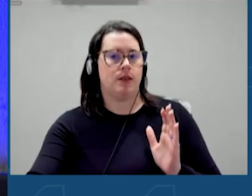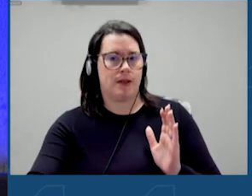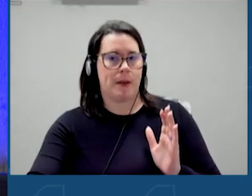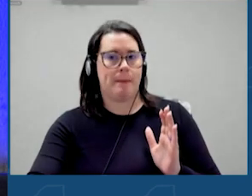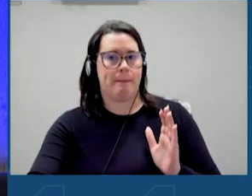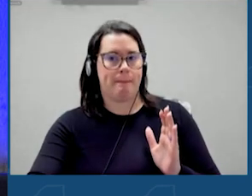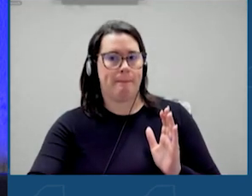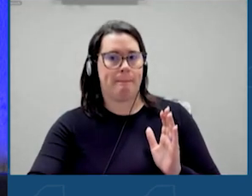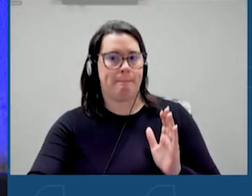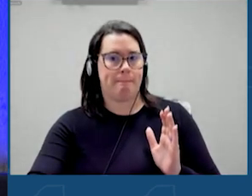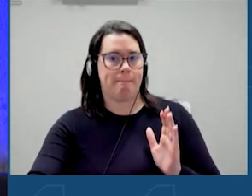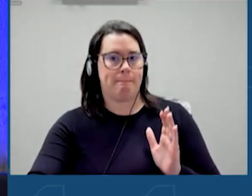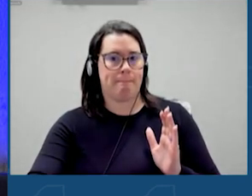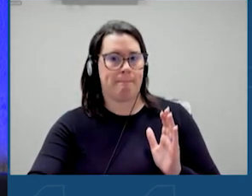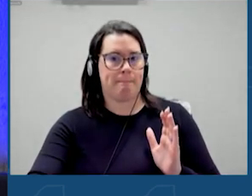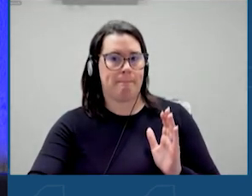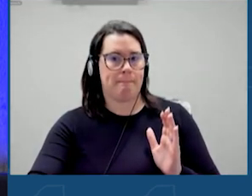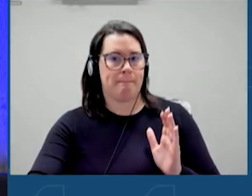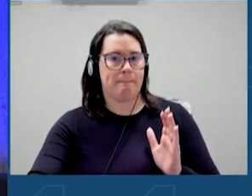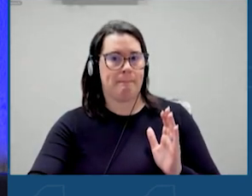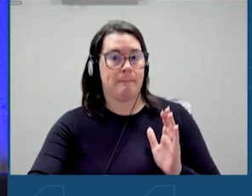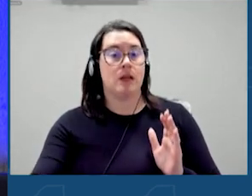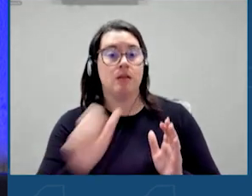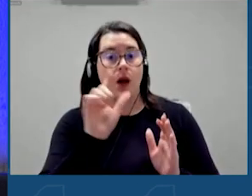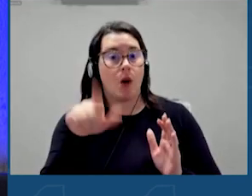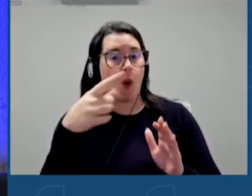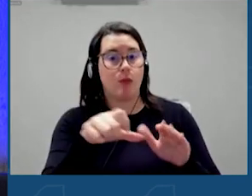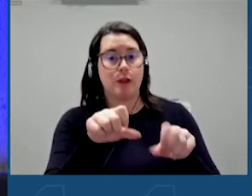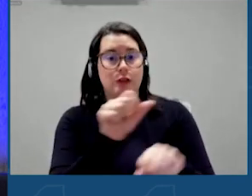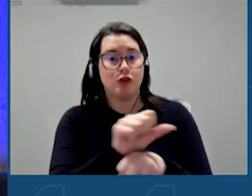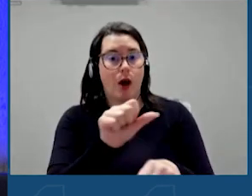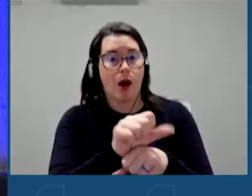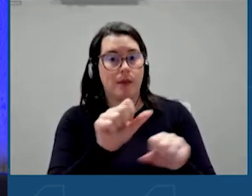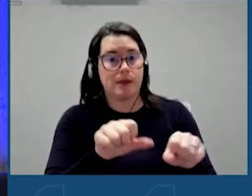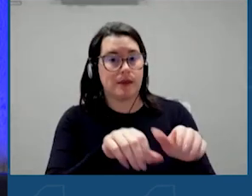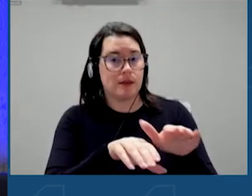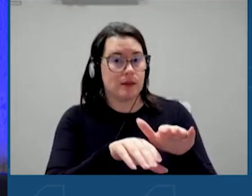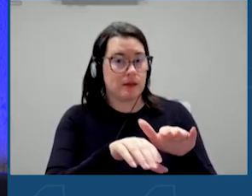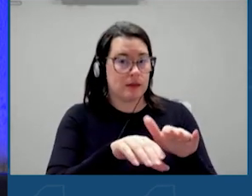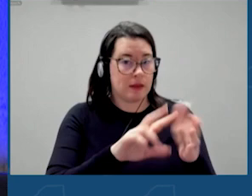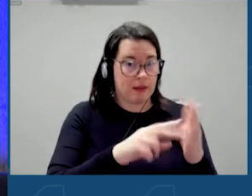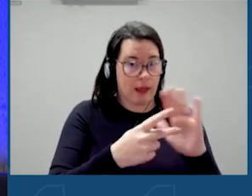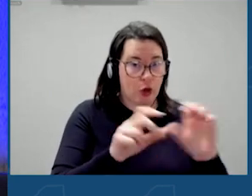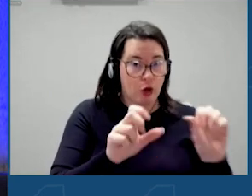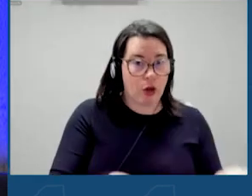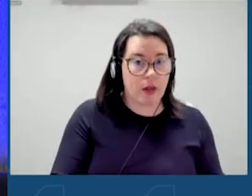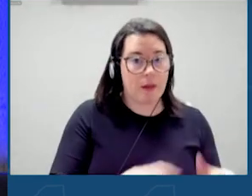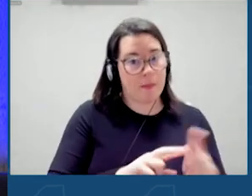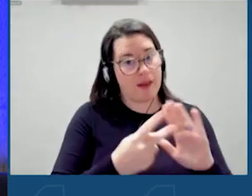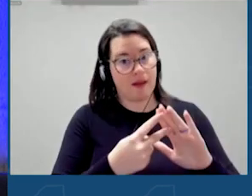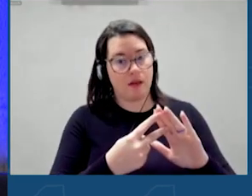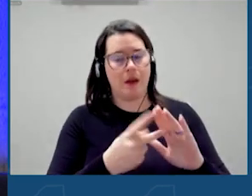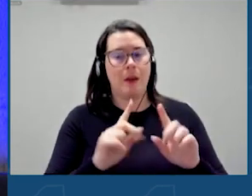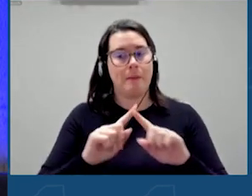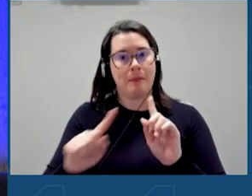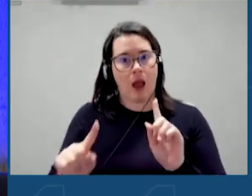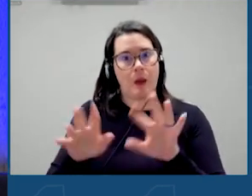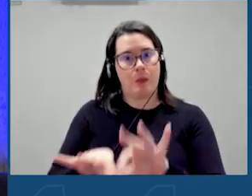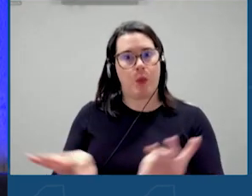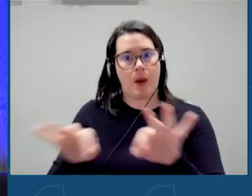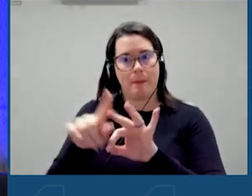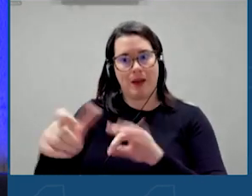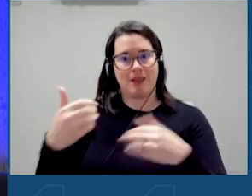that access available. It was the fact that there were homes to move into, that there was